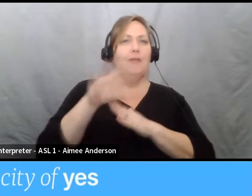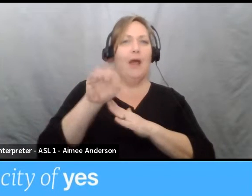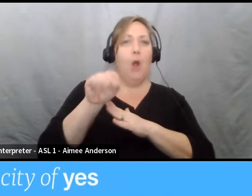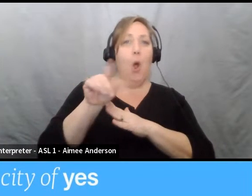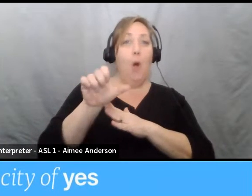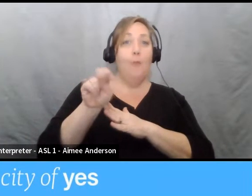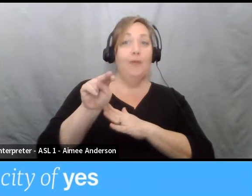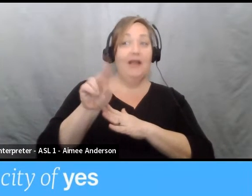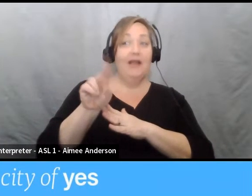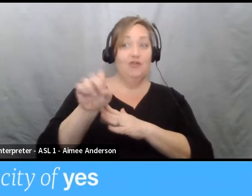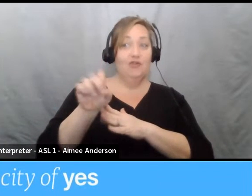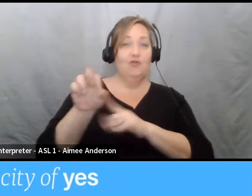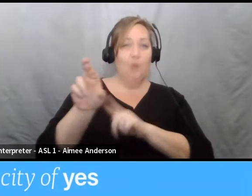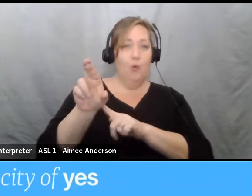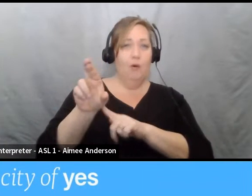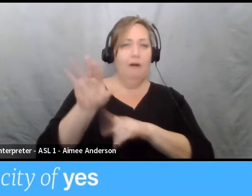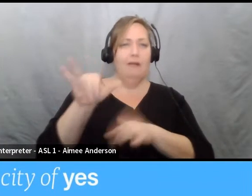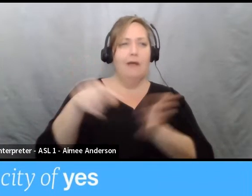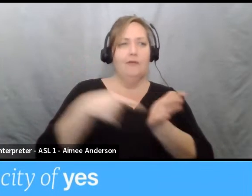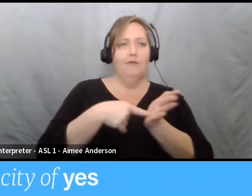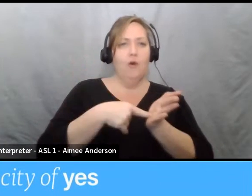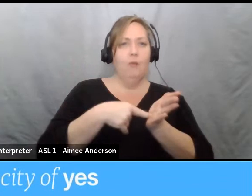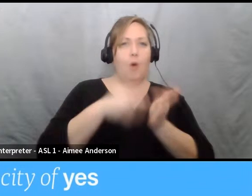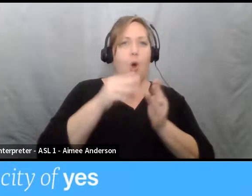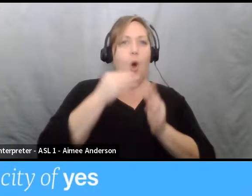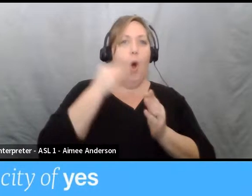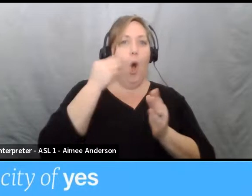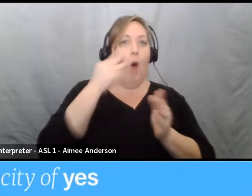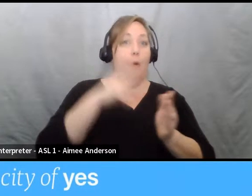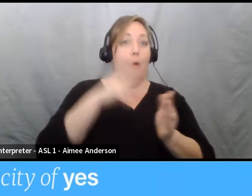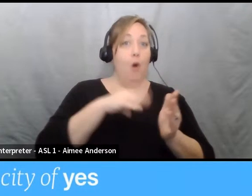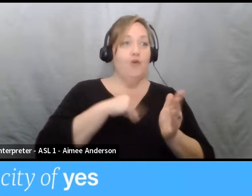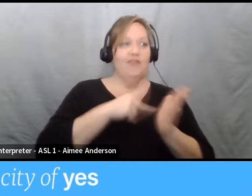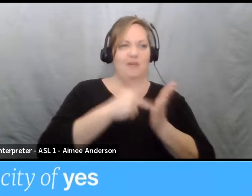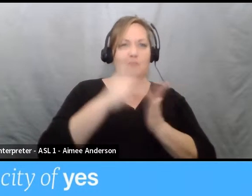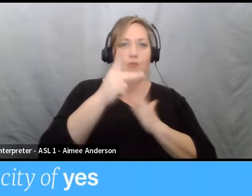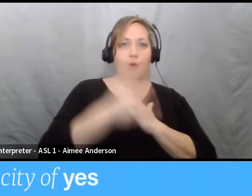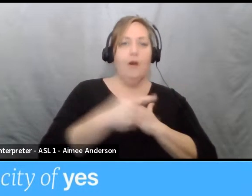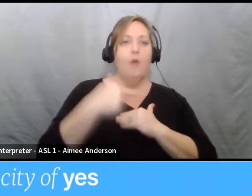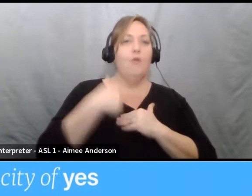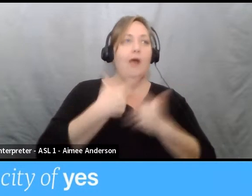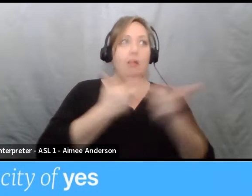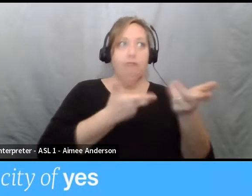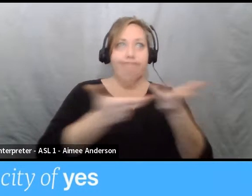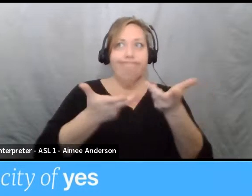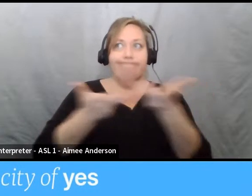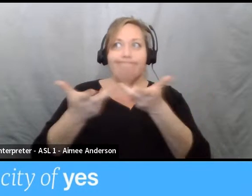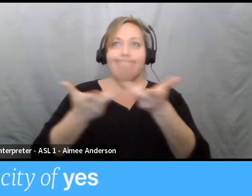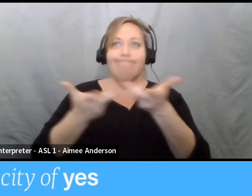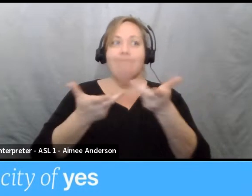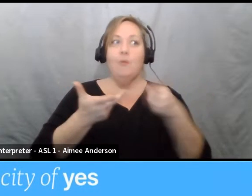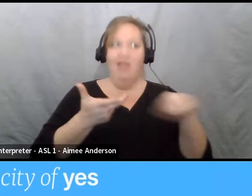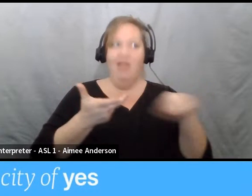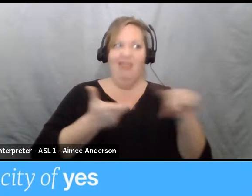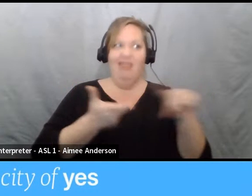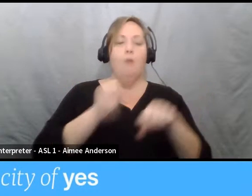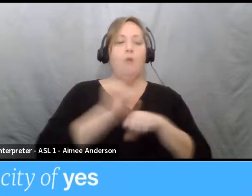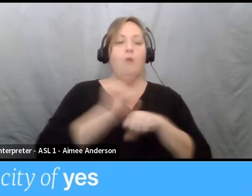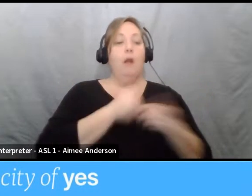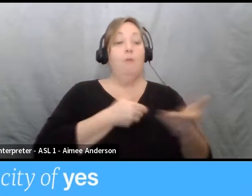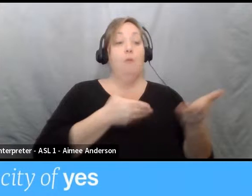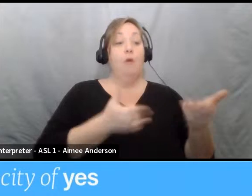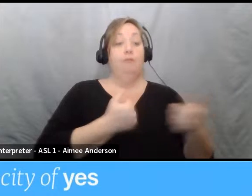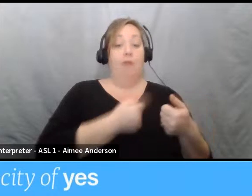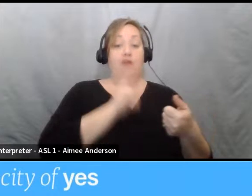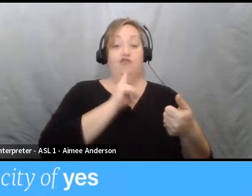homeownership. And I can tell you that we have spent a lot of time working with them on these proposals to ensure that city planning